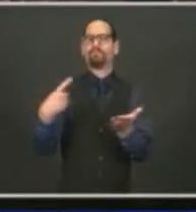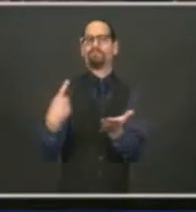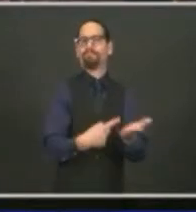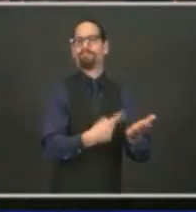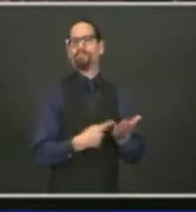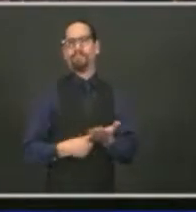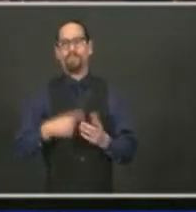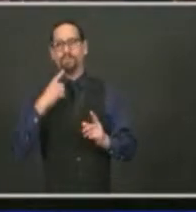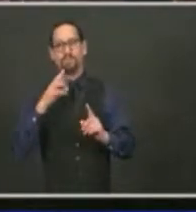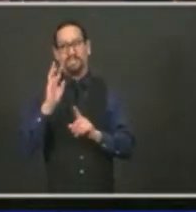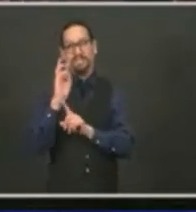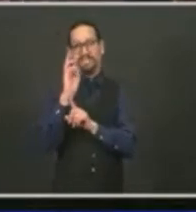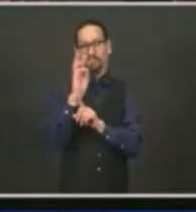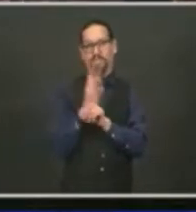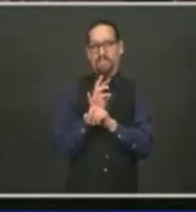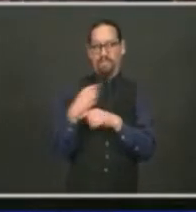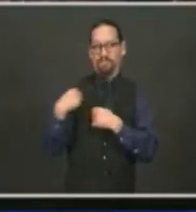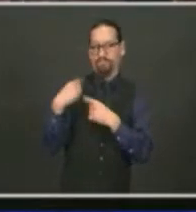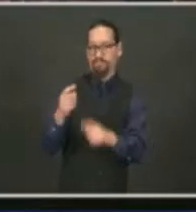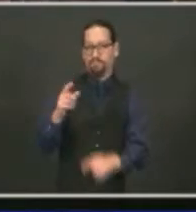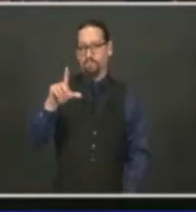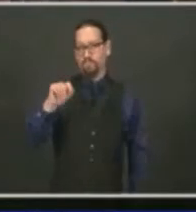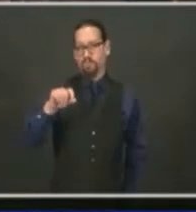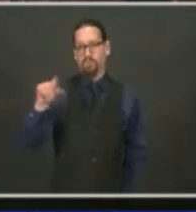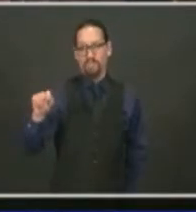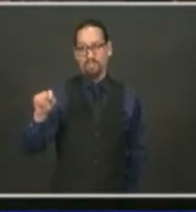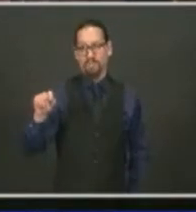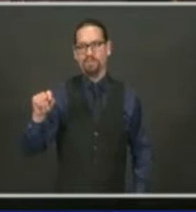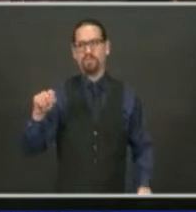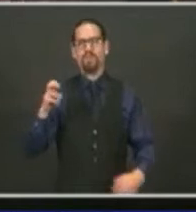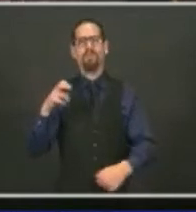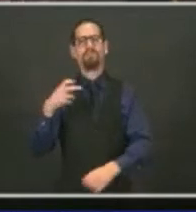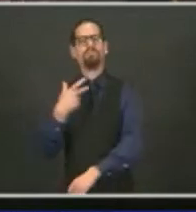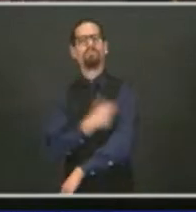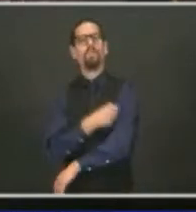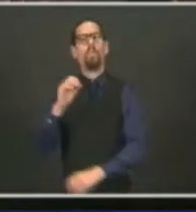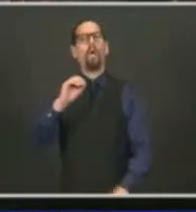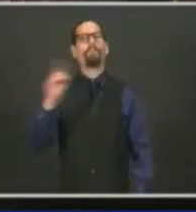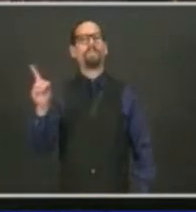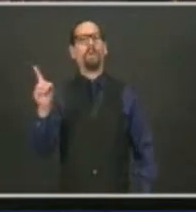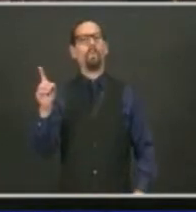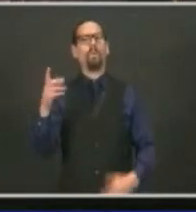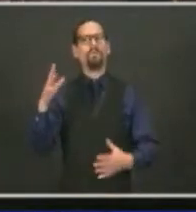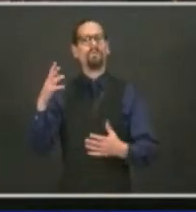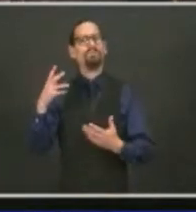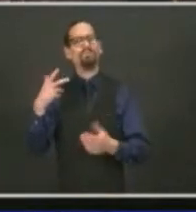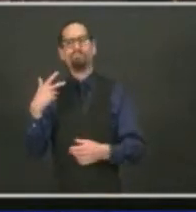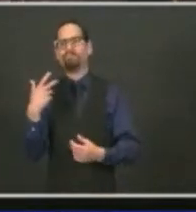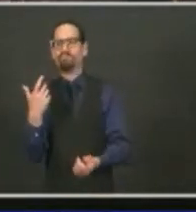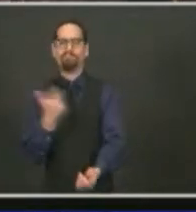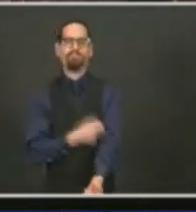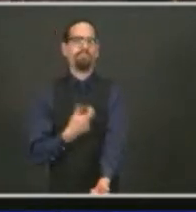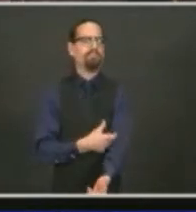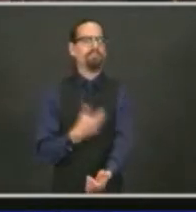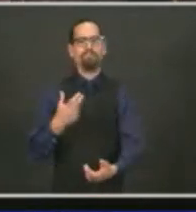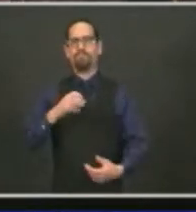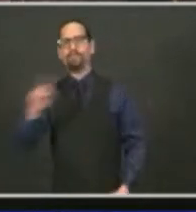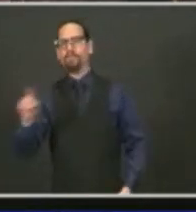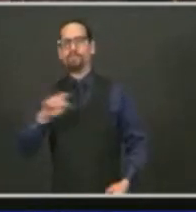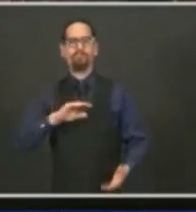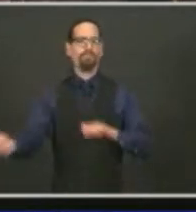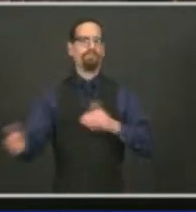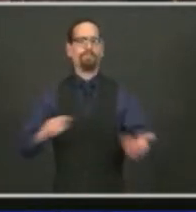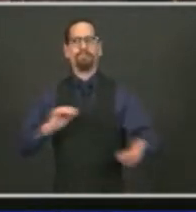2020, fatal overdoses on drugs are up almost 26%, and opioid-involved overdose deaths are up almost